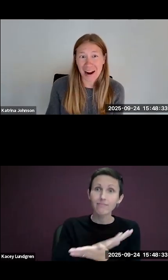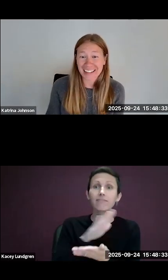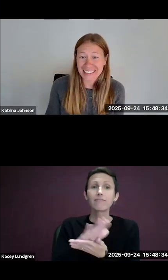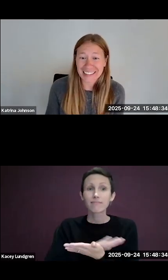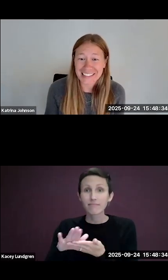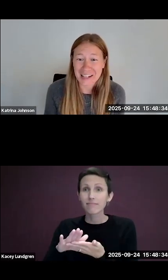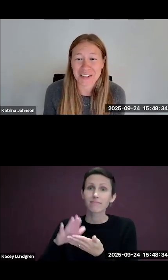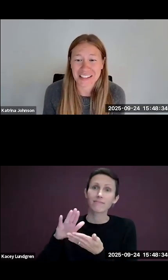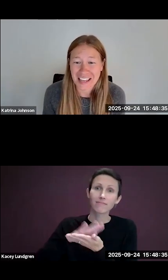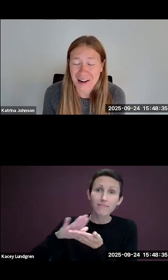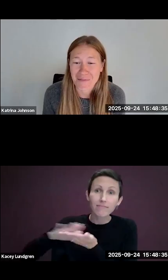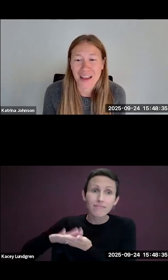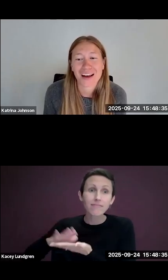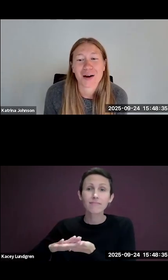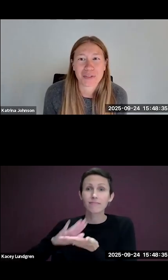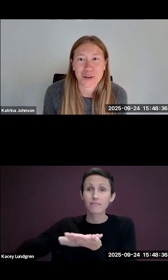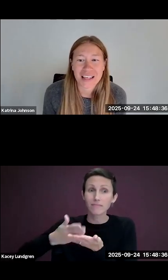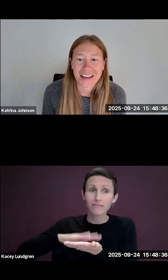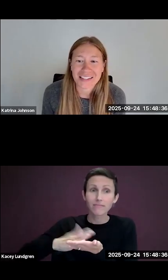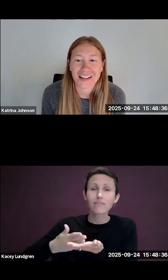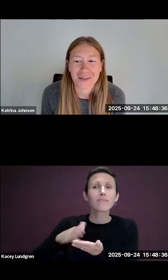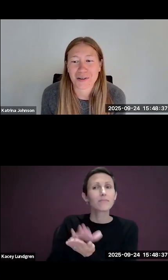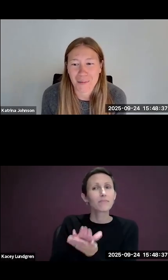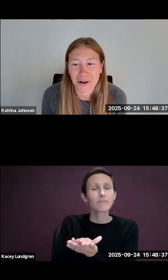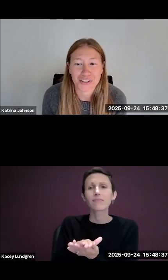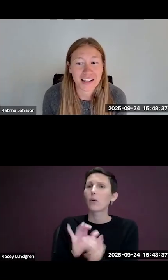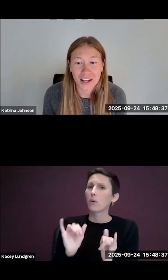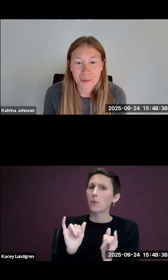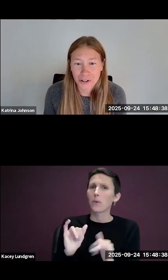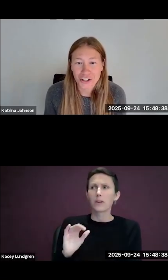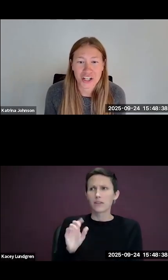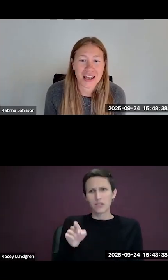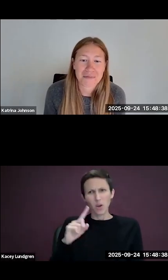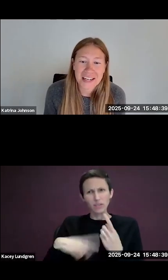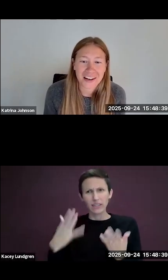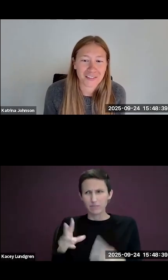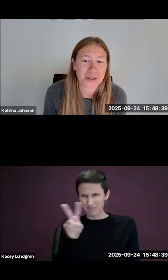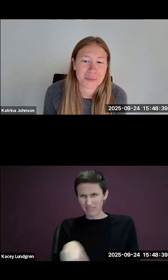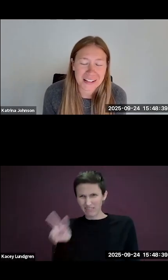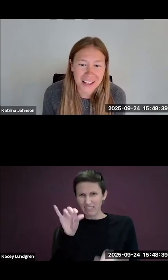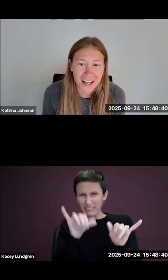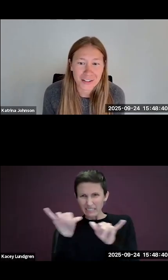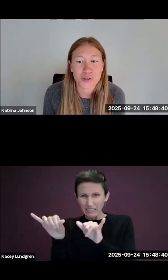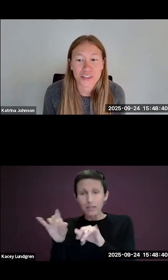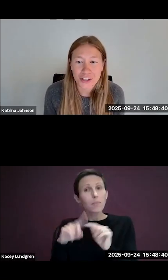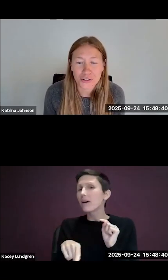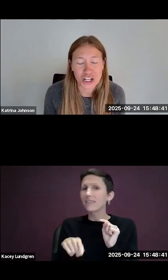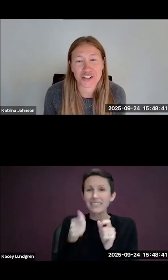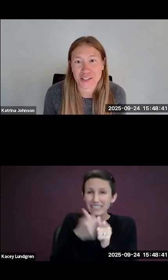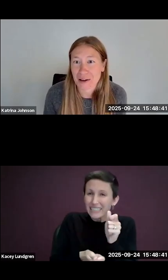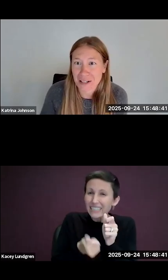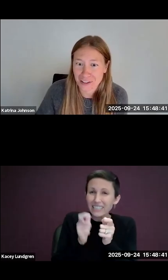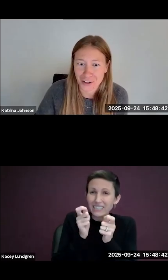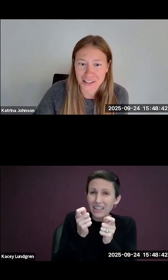signs practically seemed the same, but those ASL parameters guide the production and meaning of what's being signed, so the